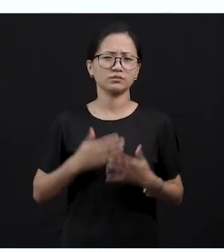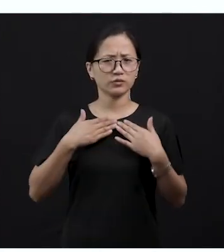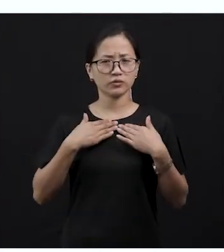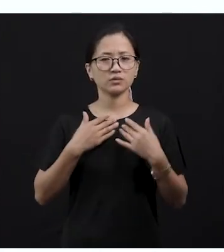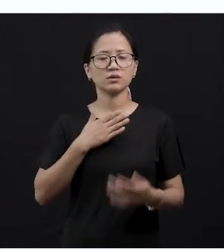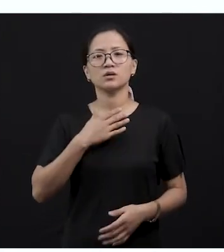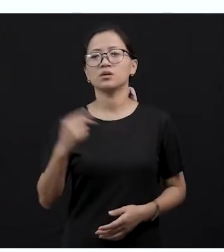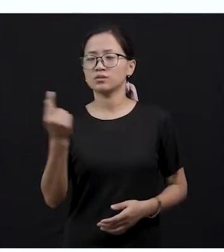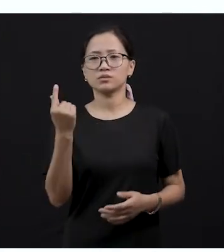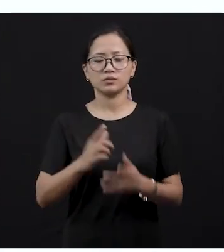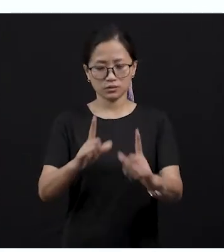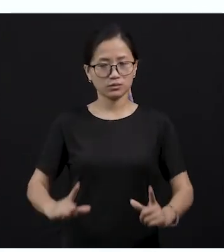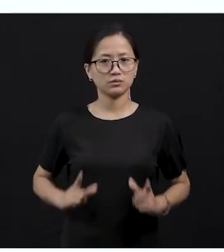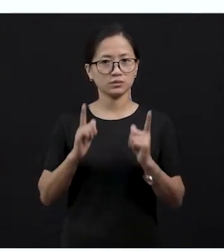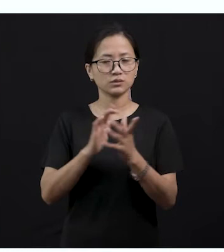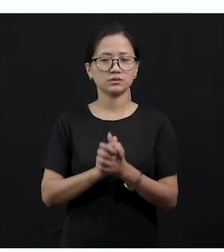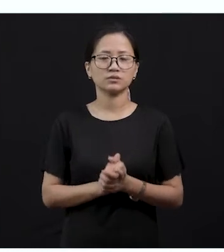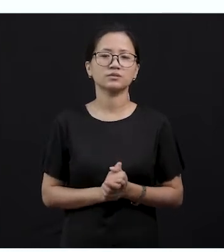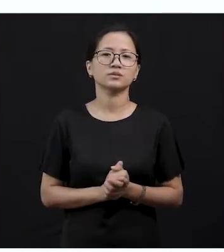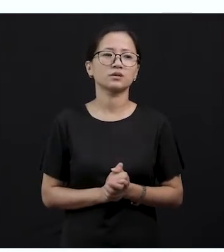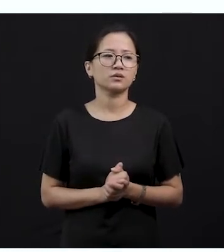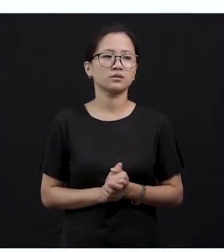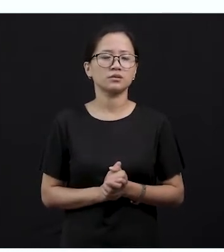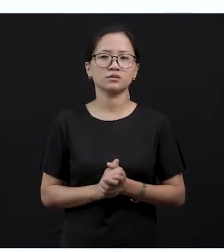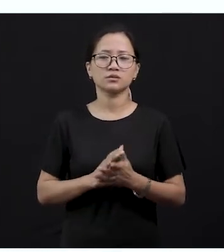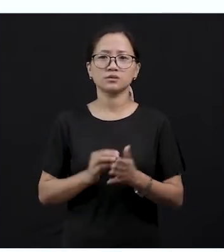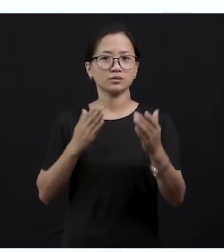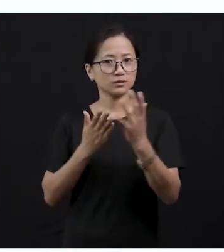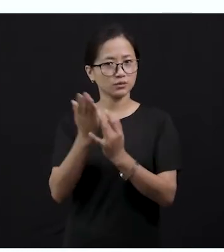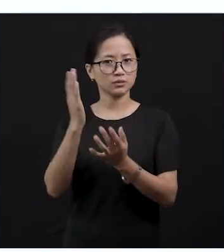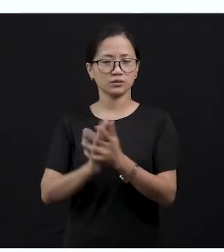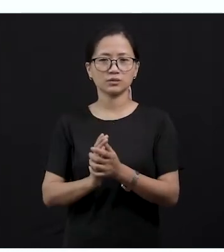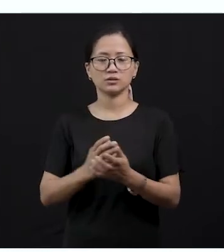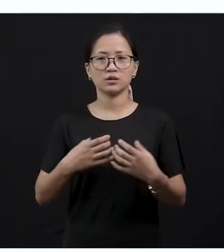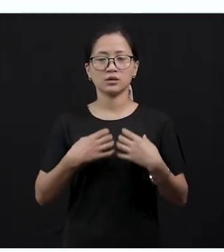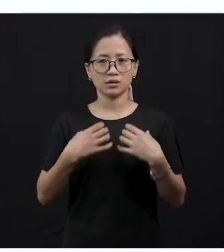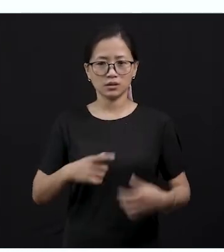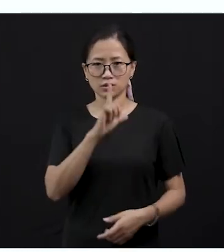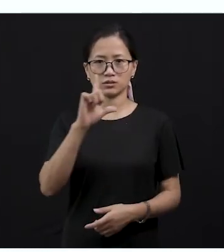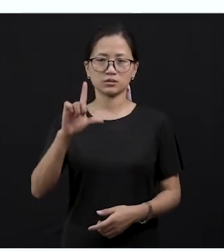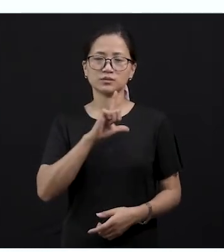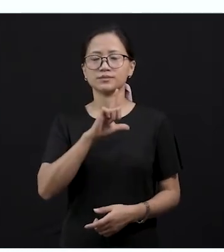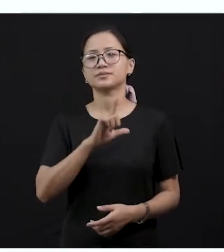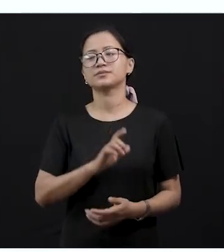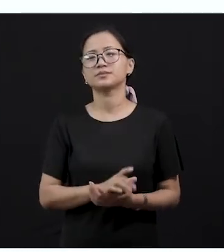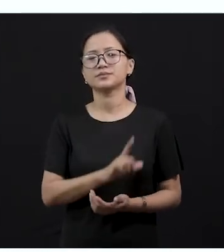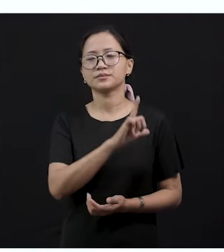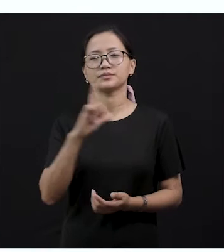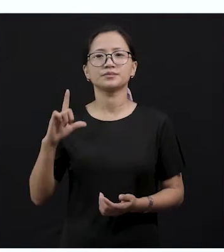definitely. So we are living. We respire through this organ, it's called lungs.